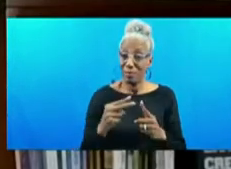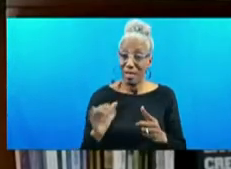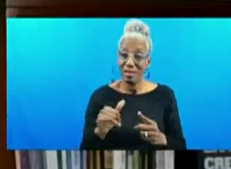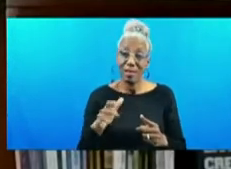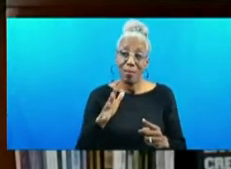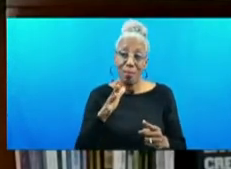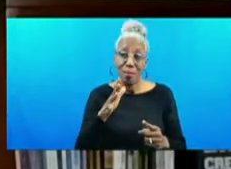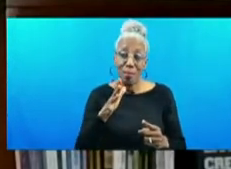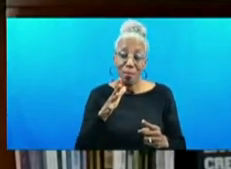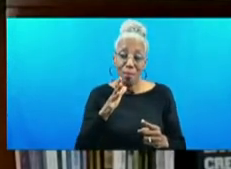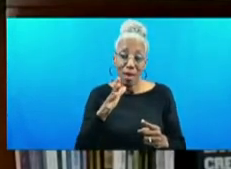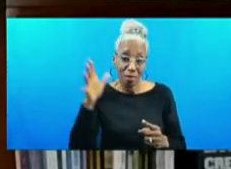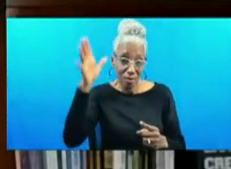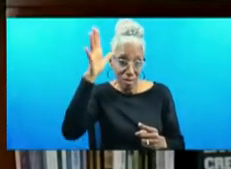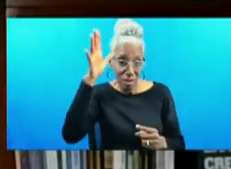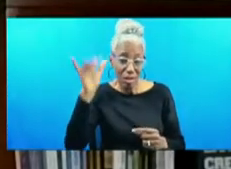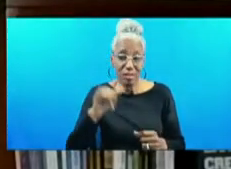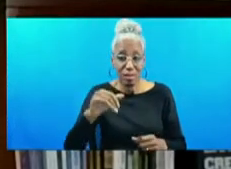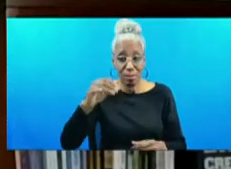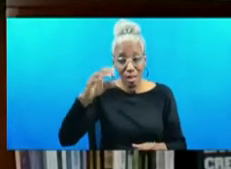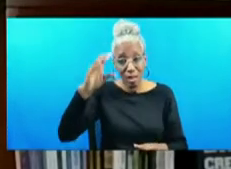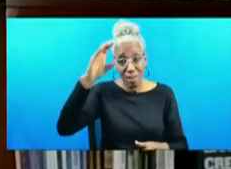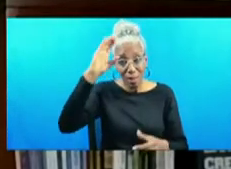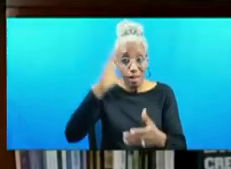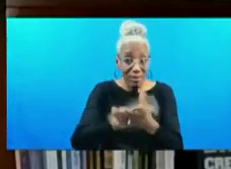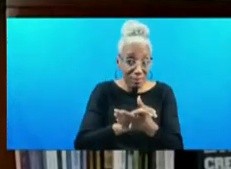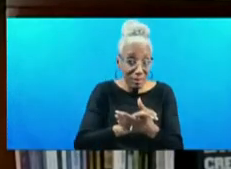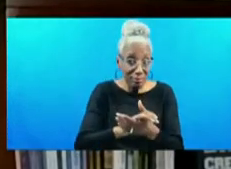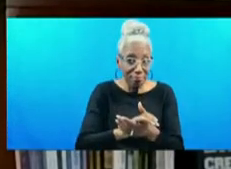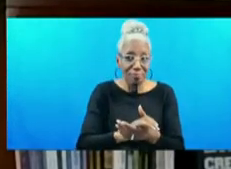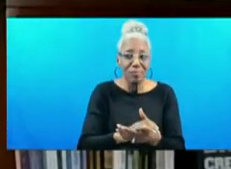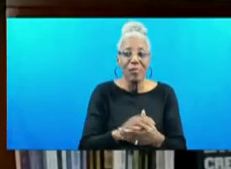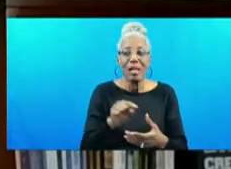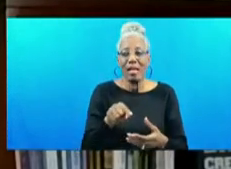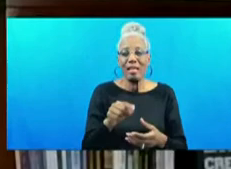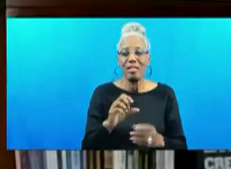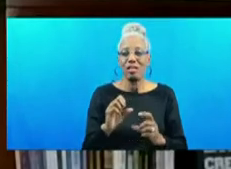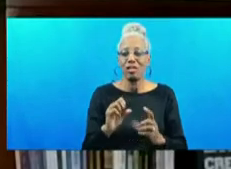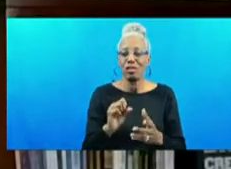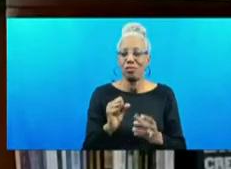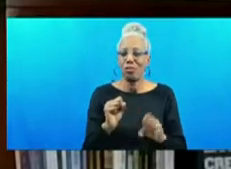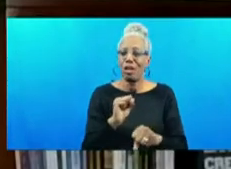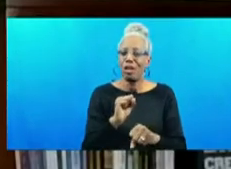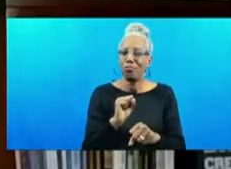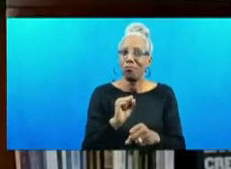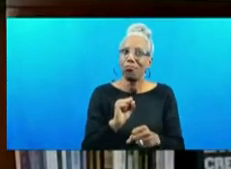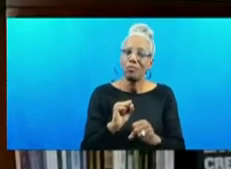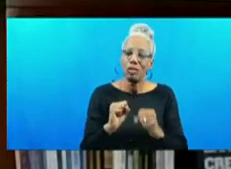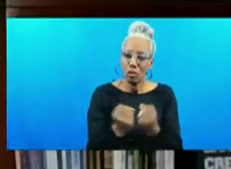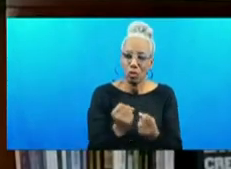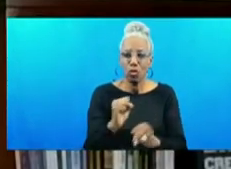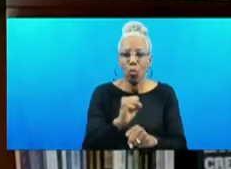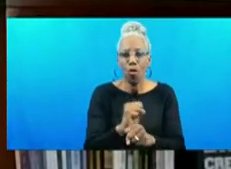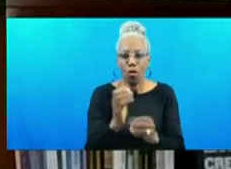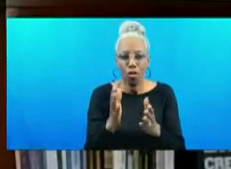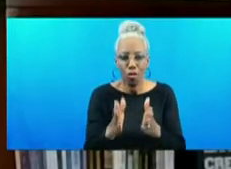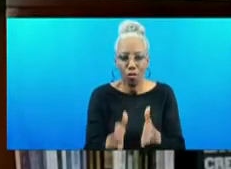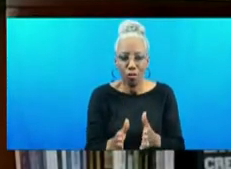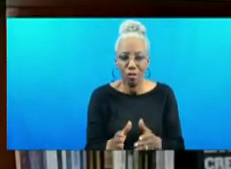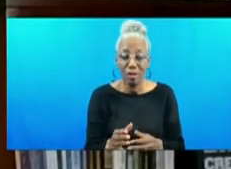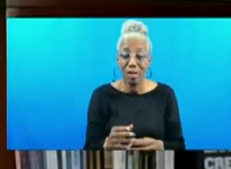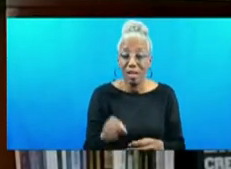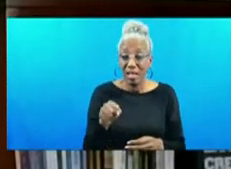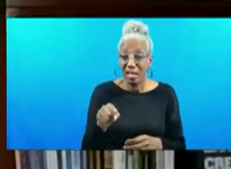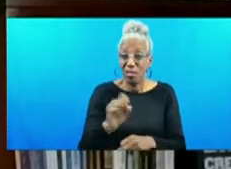service. He is a social worker in Baltimore City. Now we end up passing each other often because he works the night shift and I'm normally not getting home